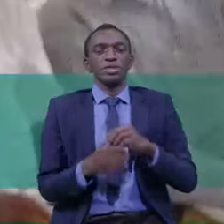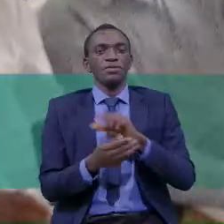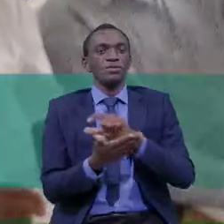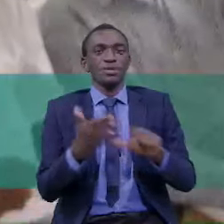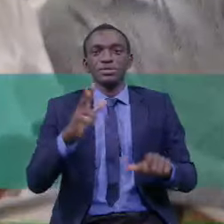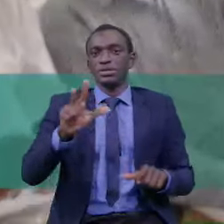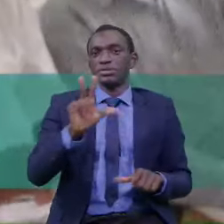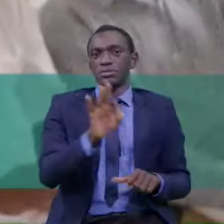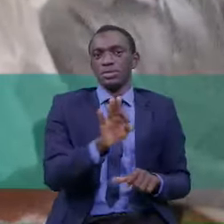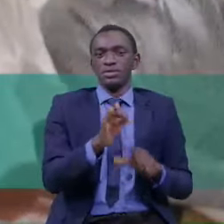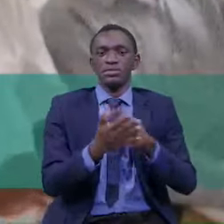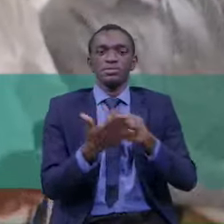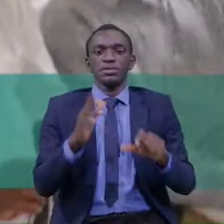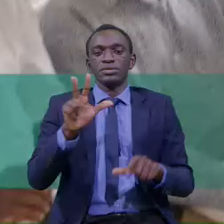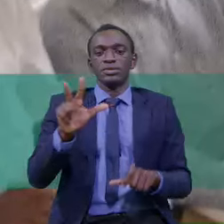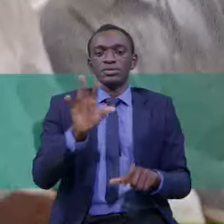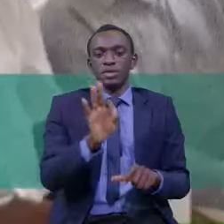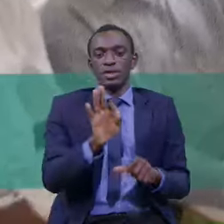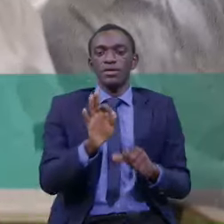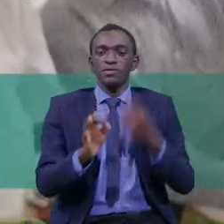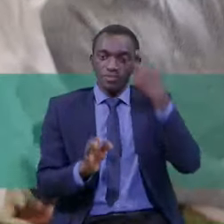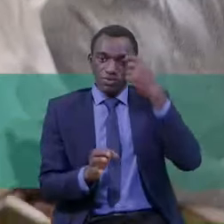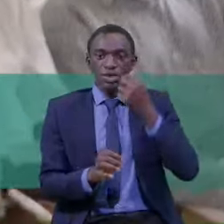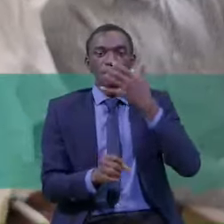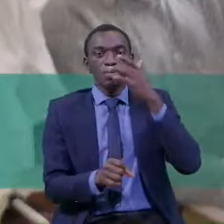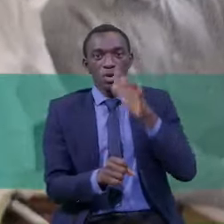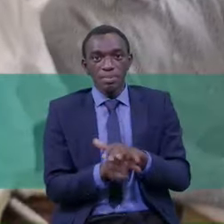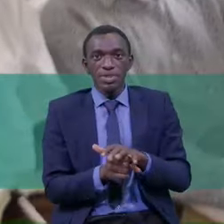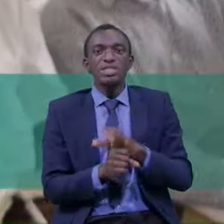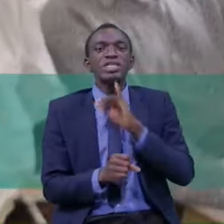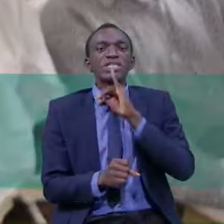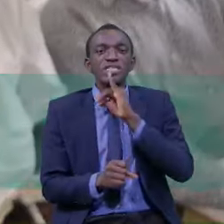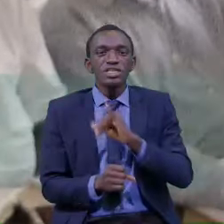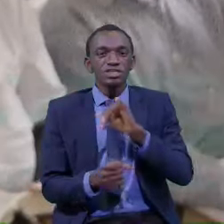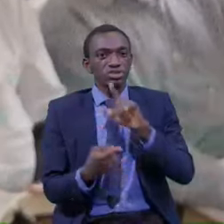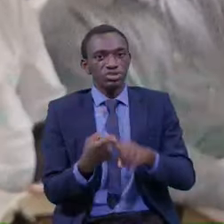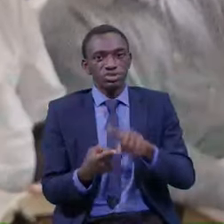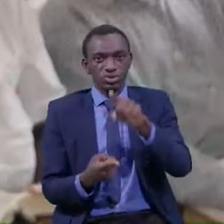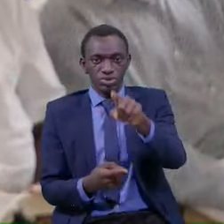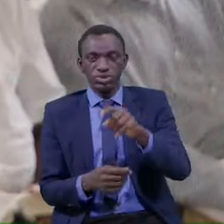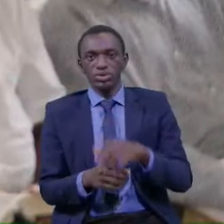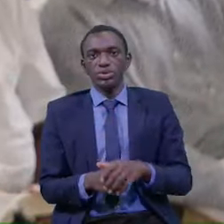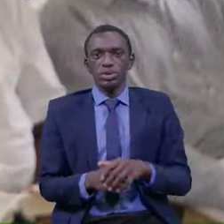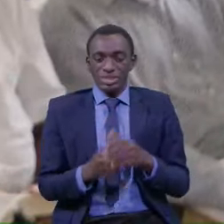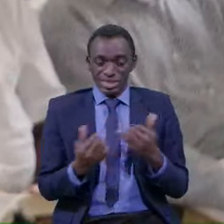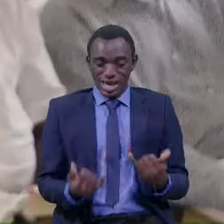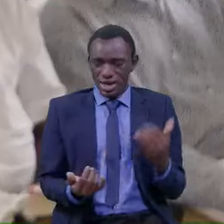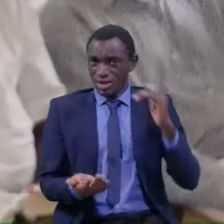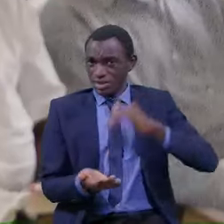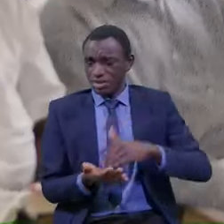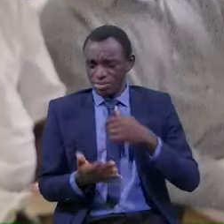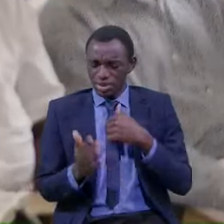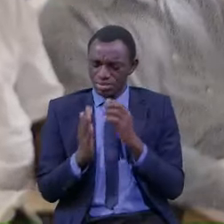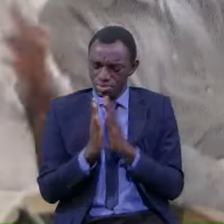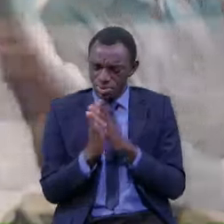the promise is unto you. Again, I pray, read the scripture. I may be